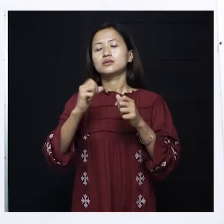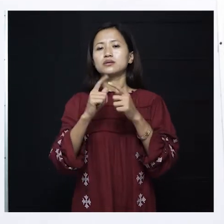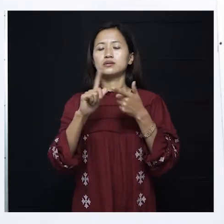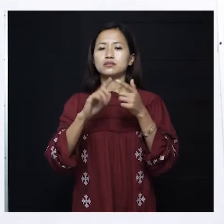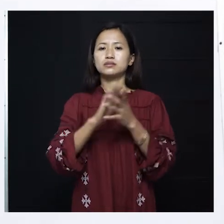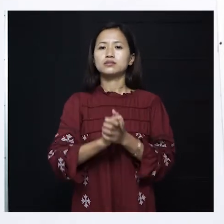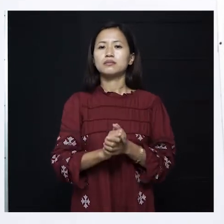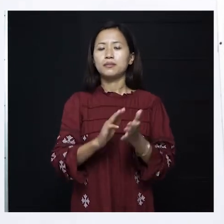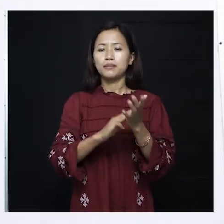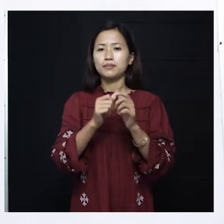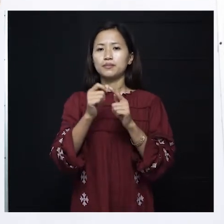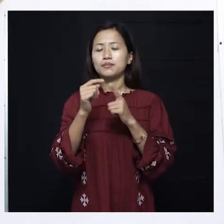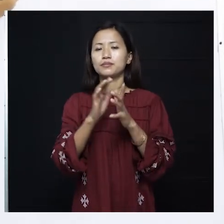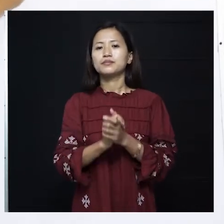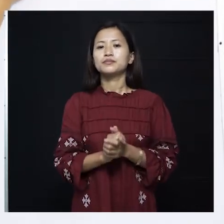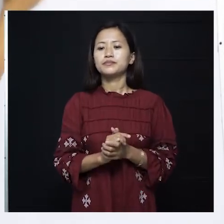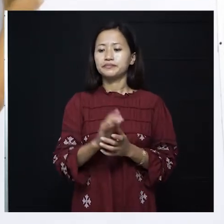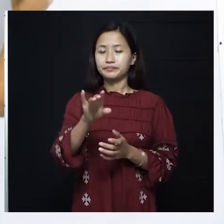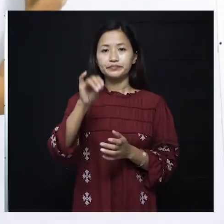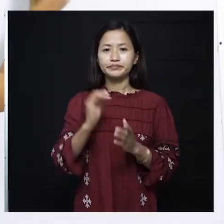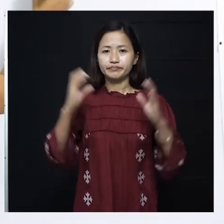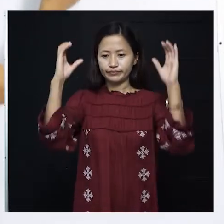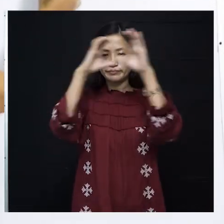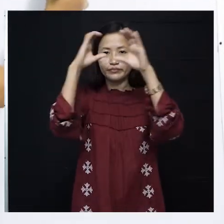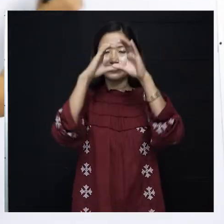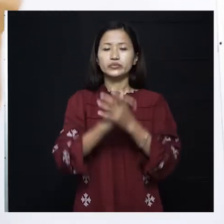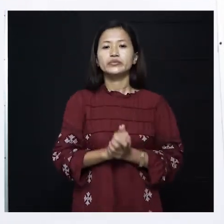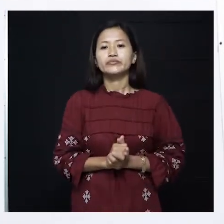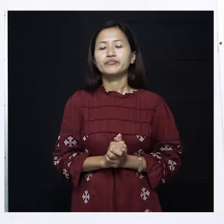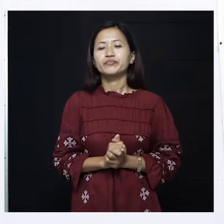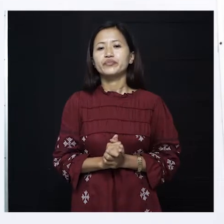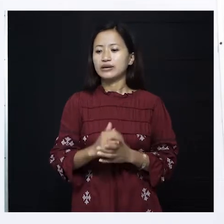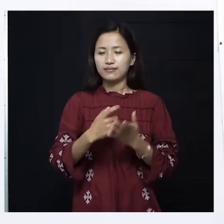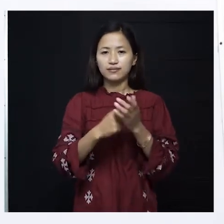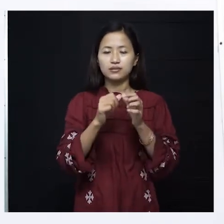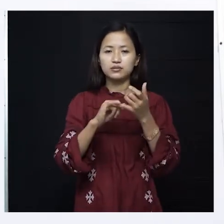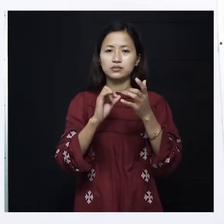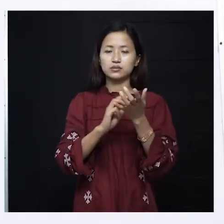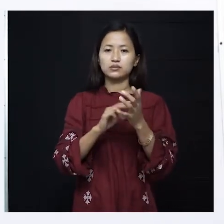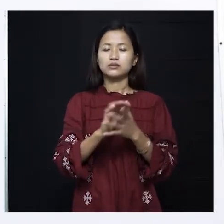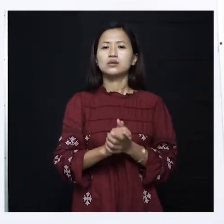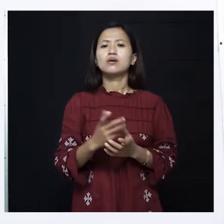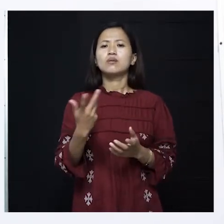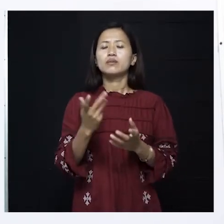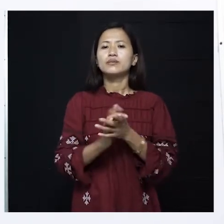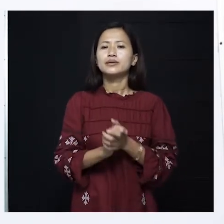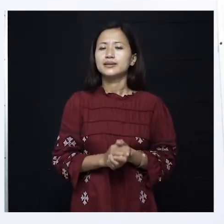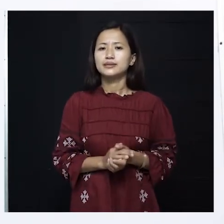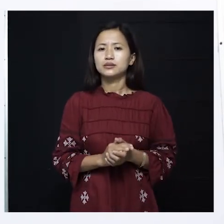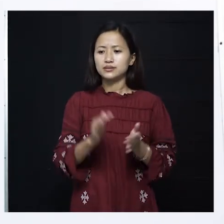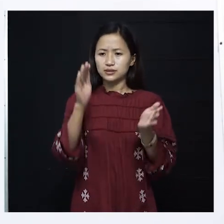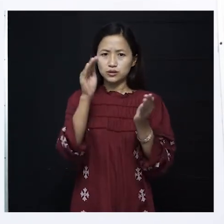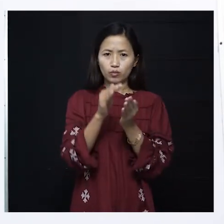say large. Now here you may get confused, okay? The reason why is this is called as